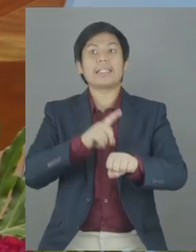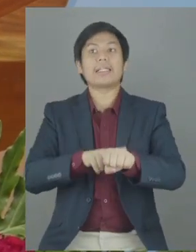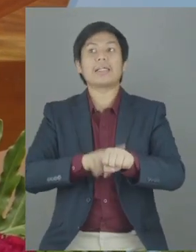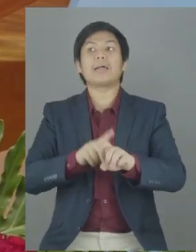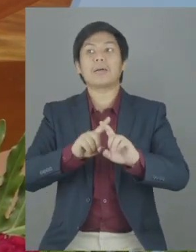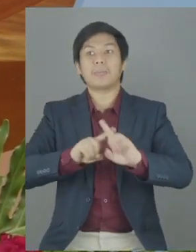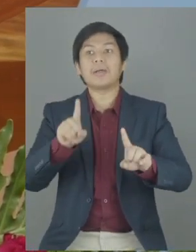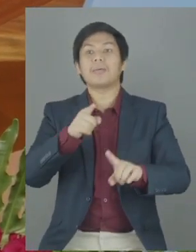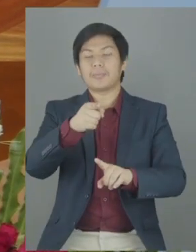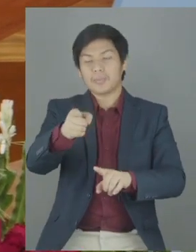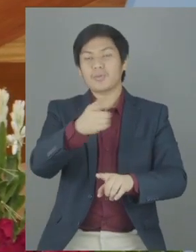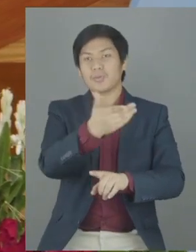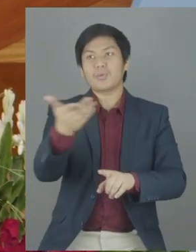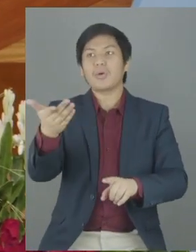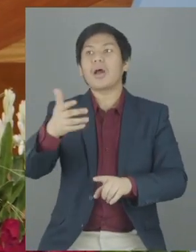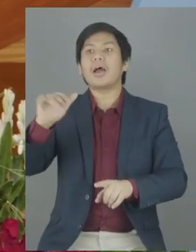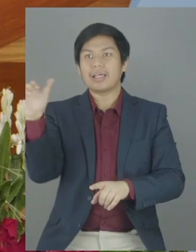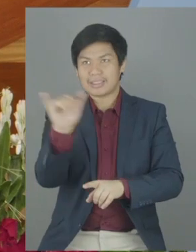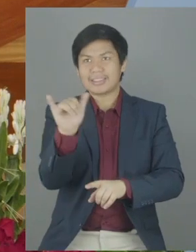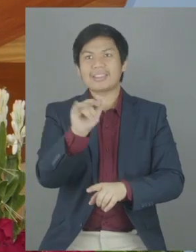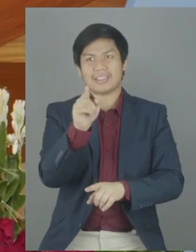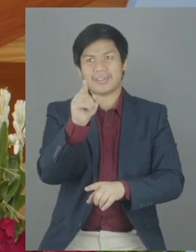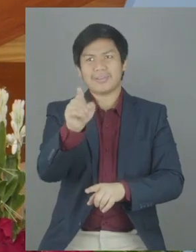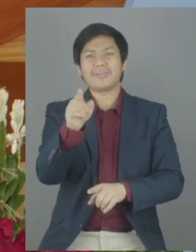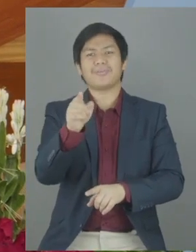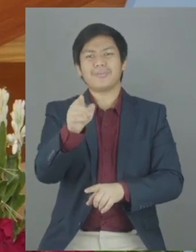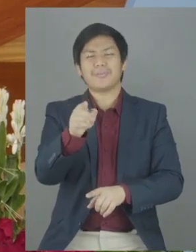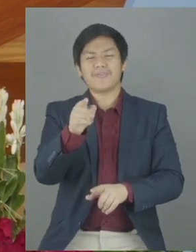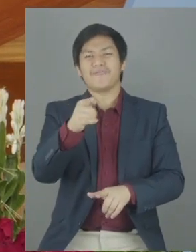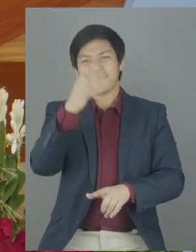also because you are one.